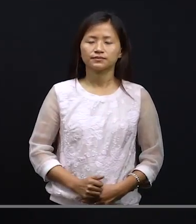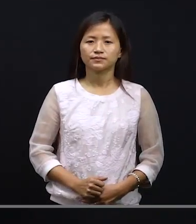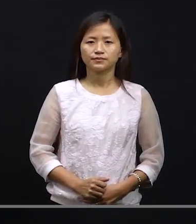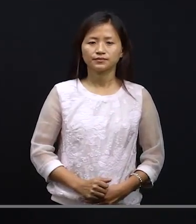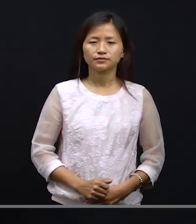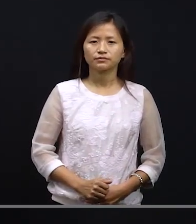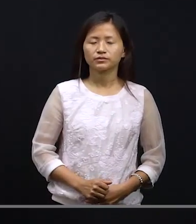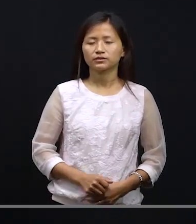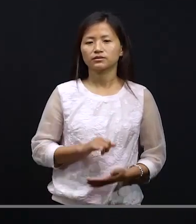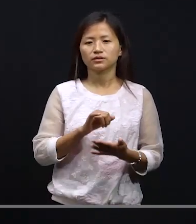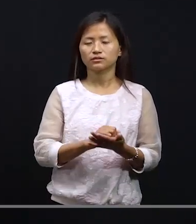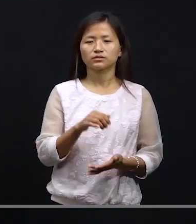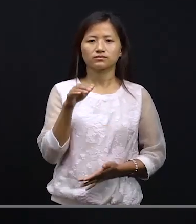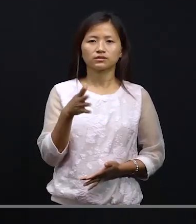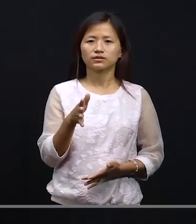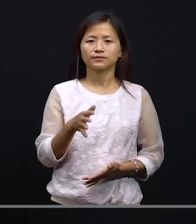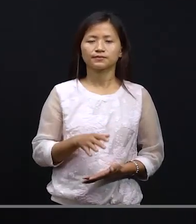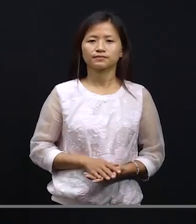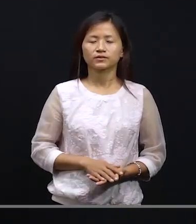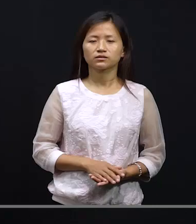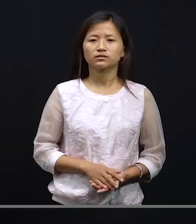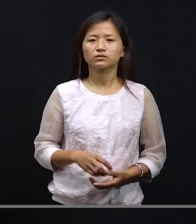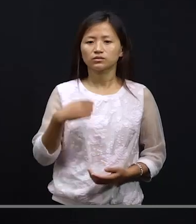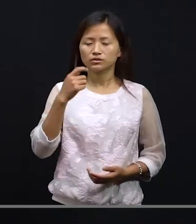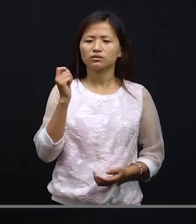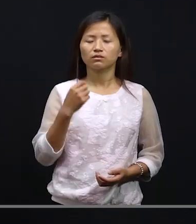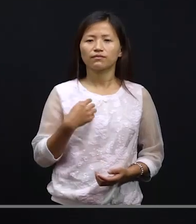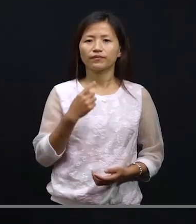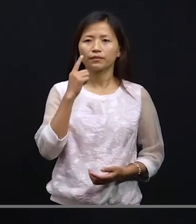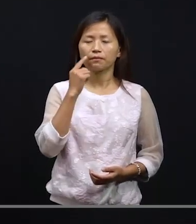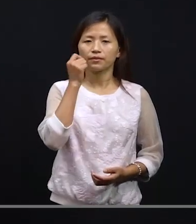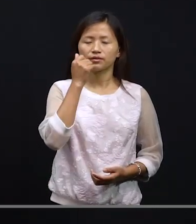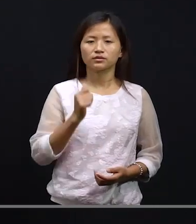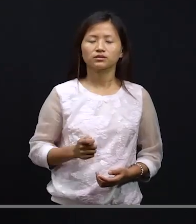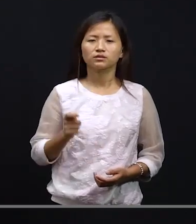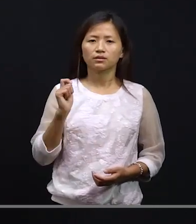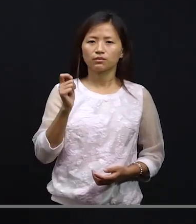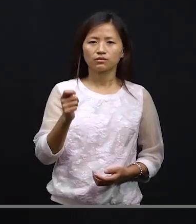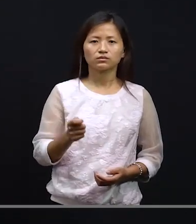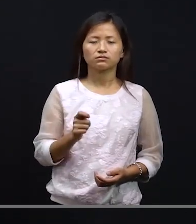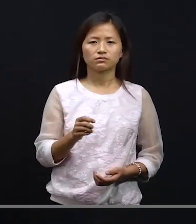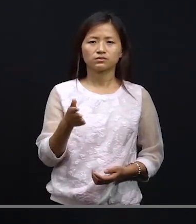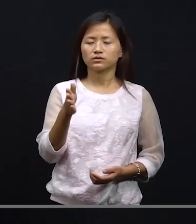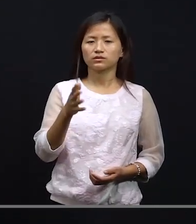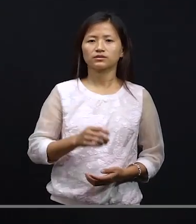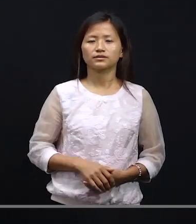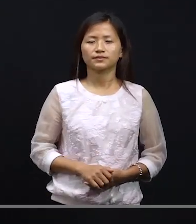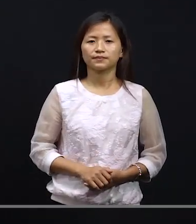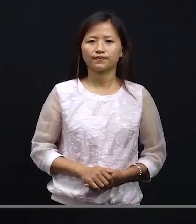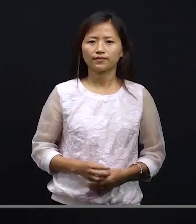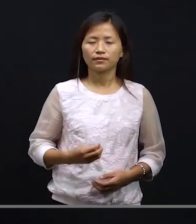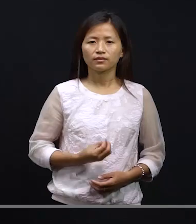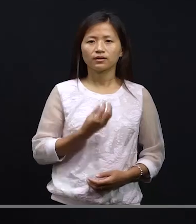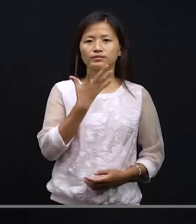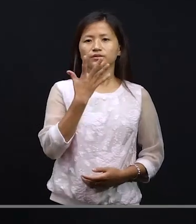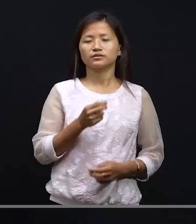nothing. Why should I work for somebody with nothing? But here it also shows the innocence of the child and the